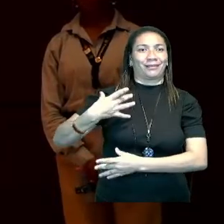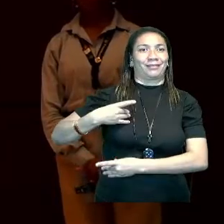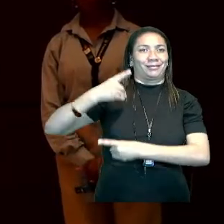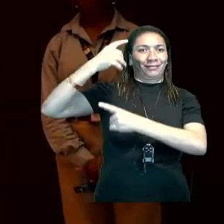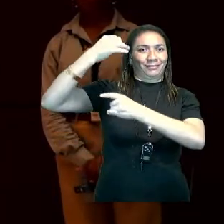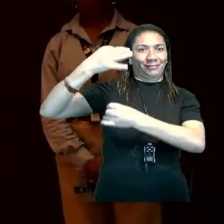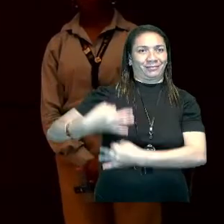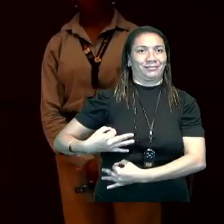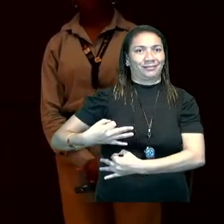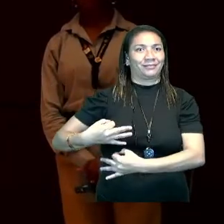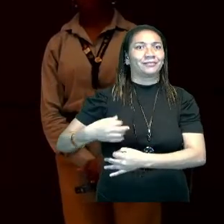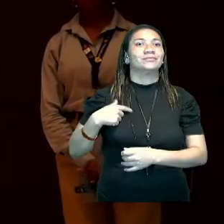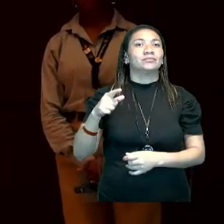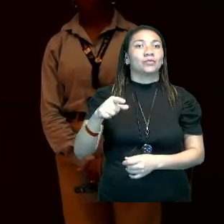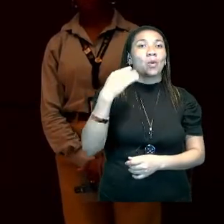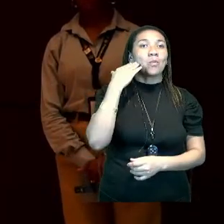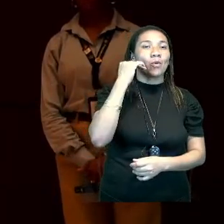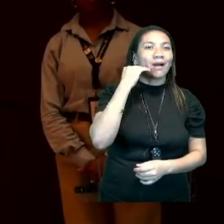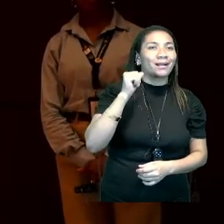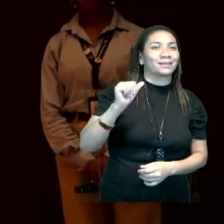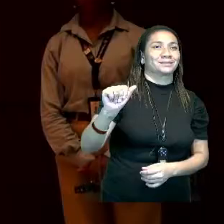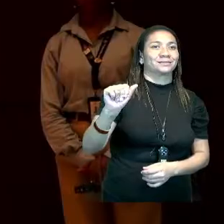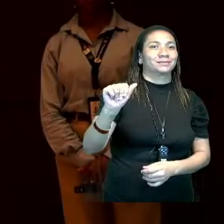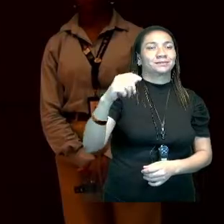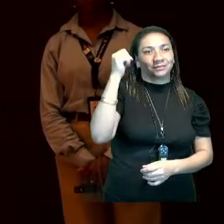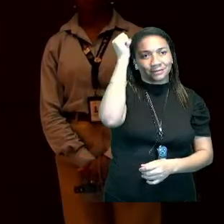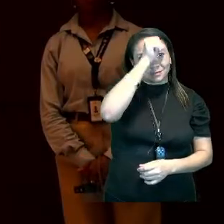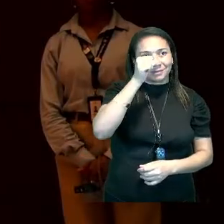dignity for Afro-descendants.